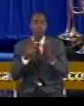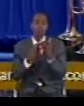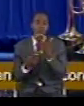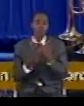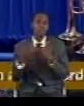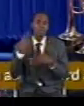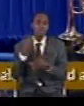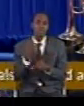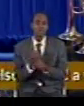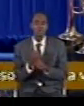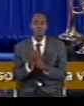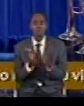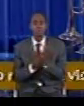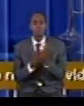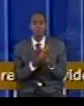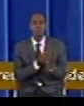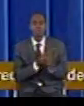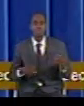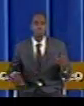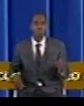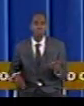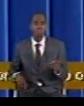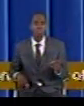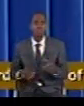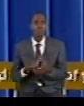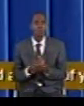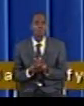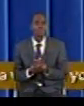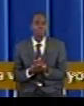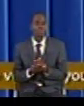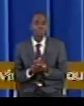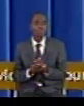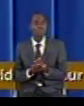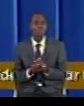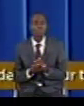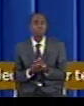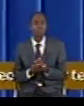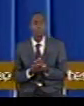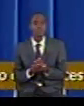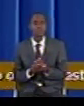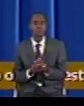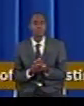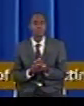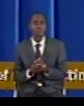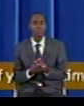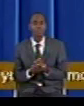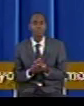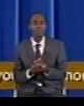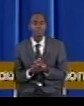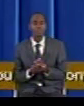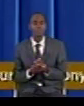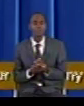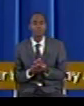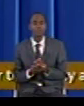the Lord. I'm Shedrack Jacob from Gashaka Region, Sabongari First 2